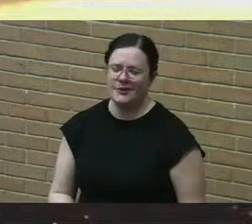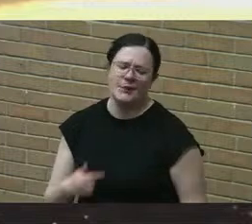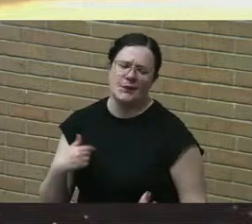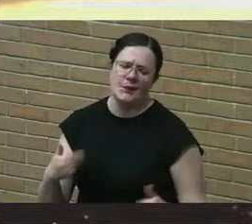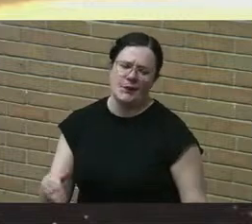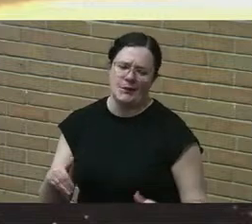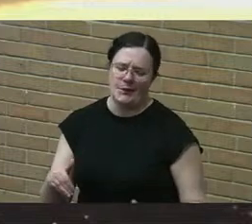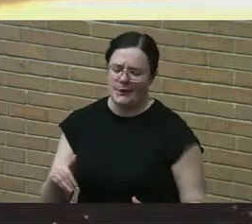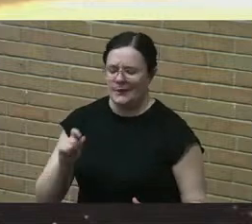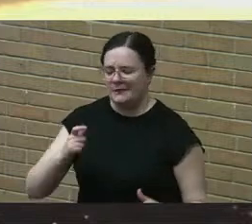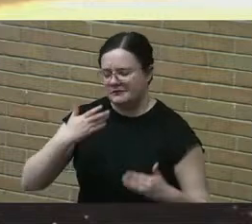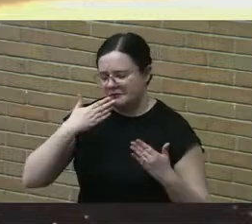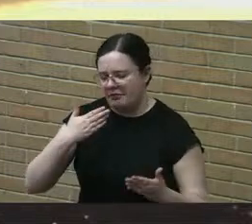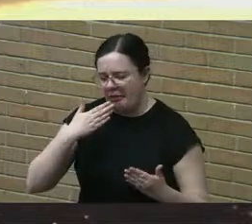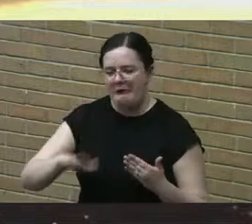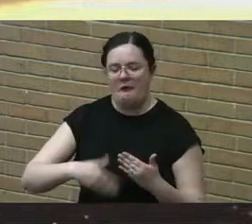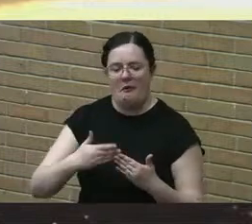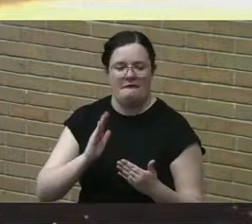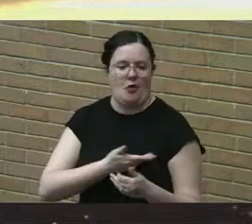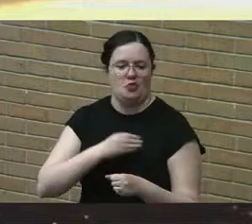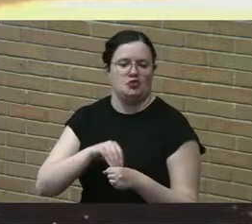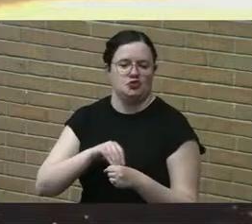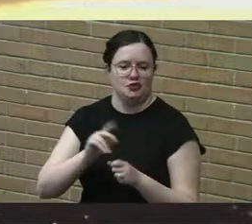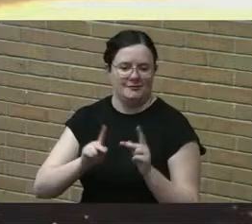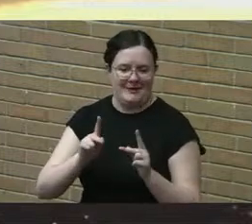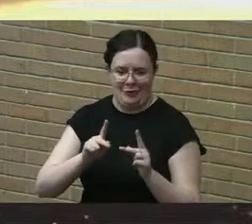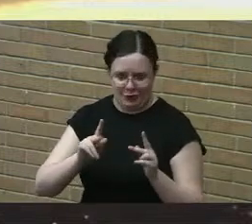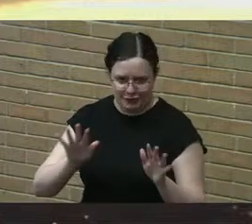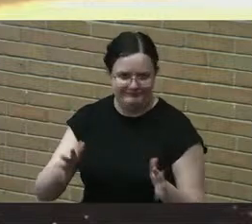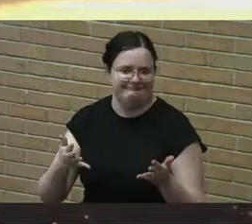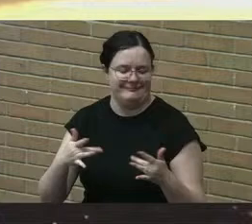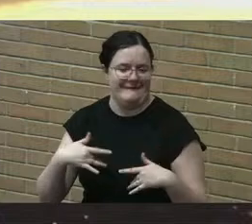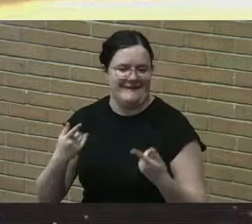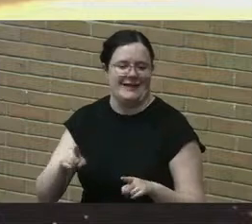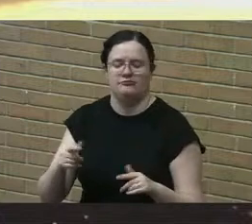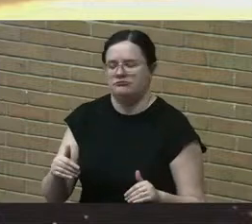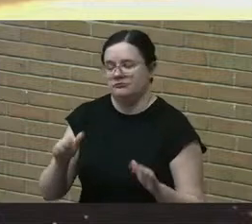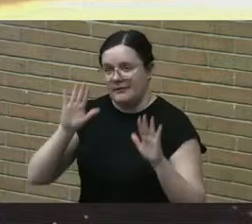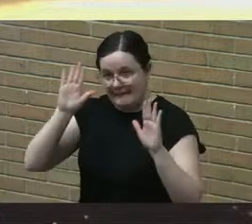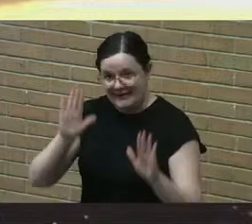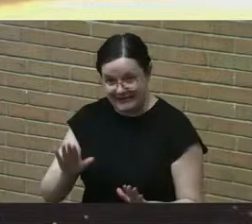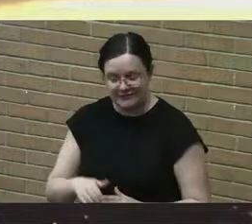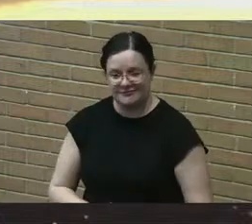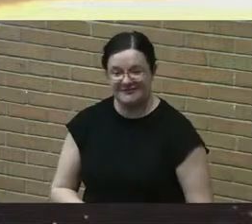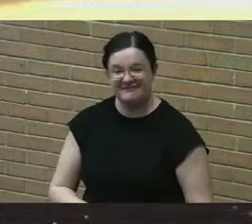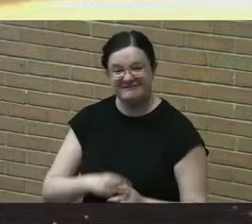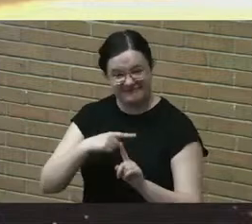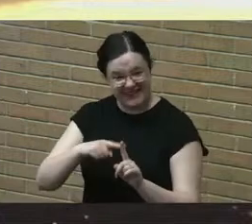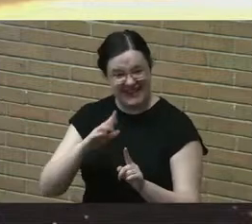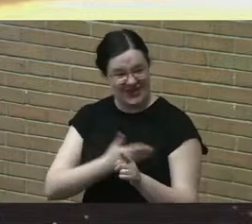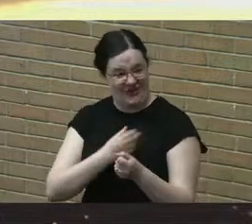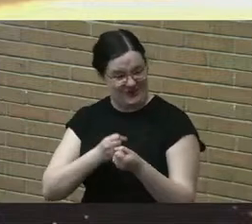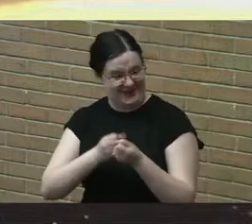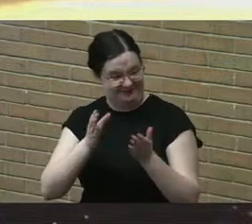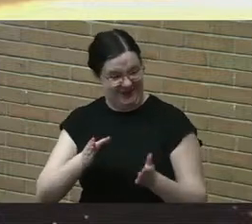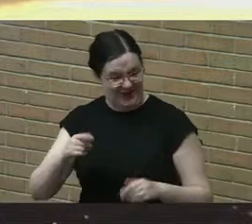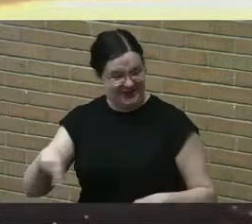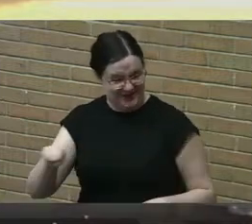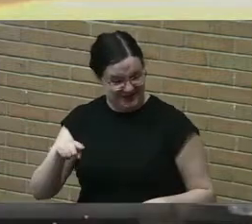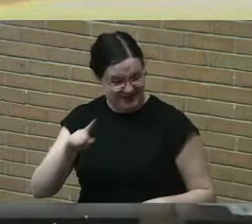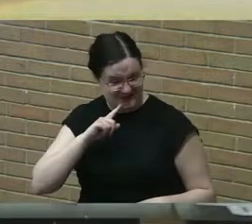internal folks, and they did a phenomenal job. But our sponsors were also a big part of the day.